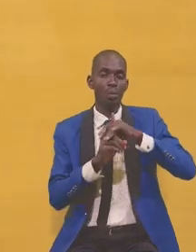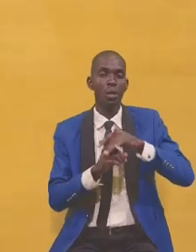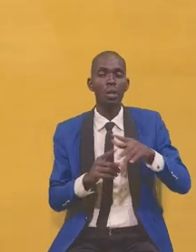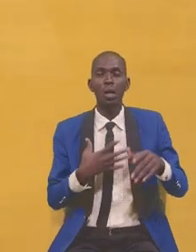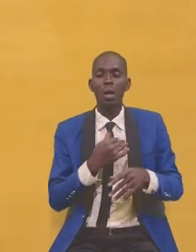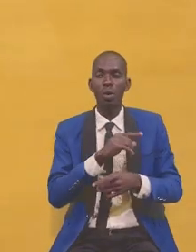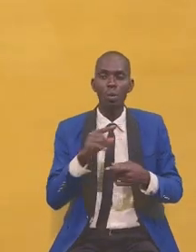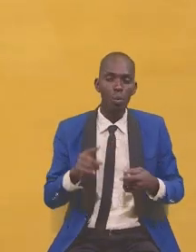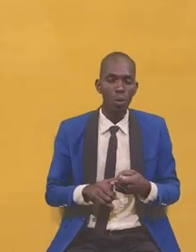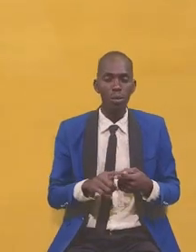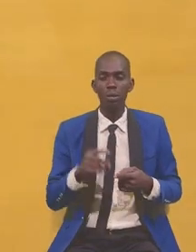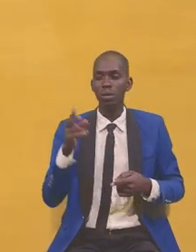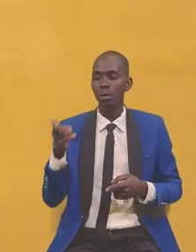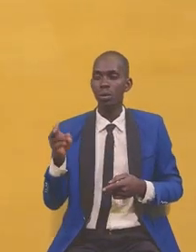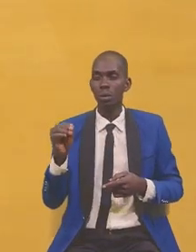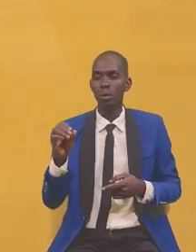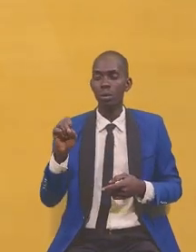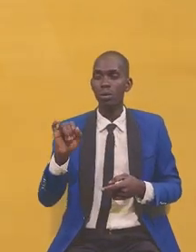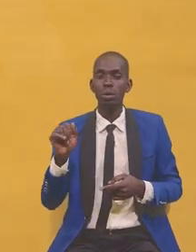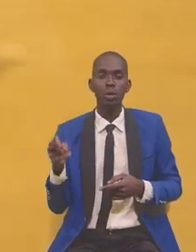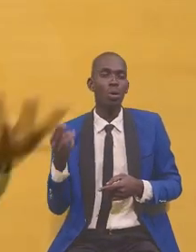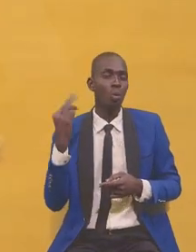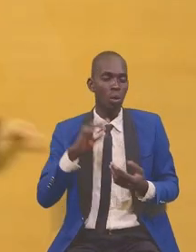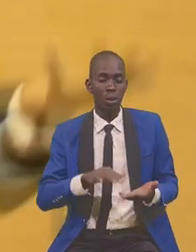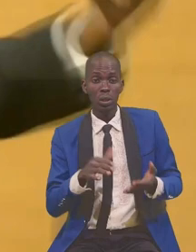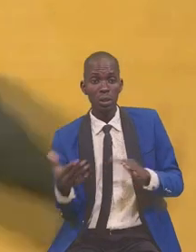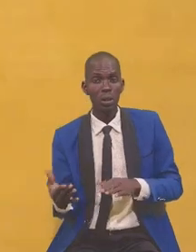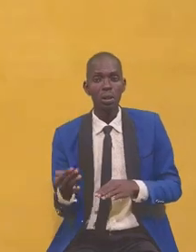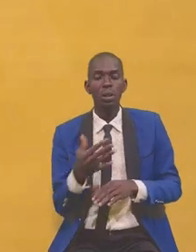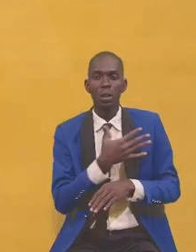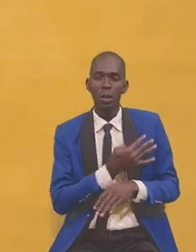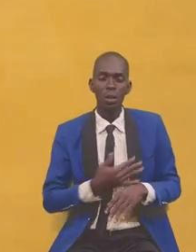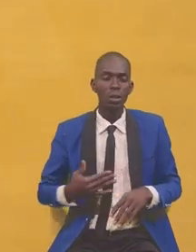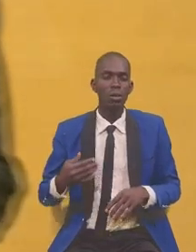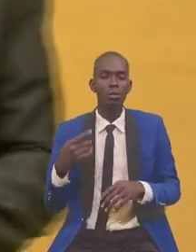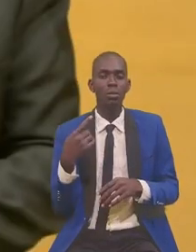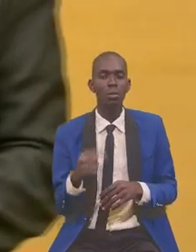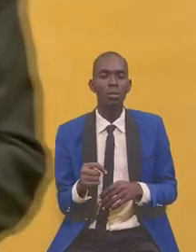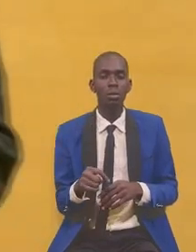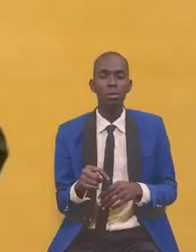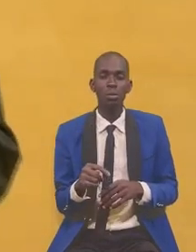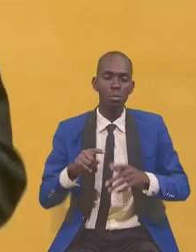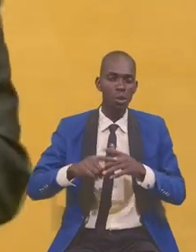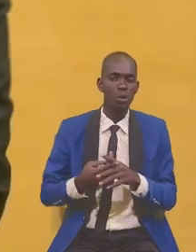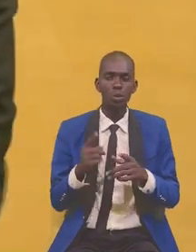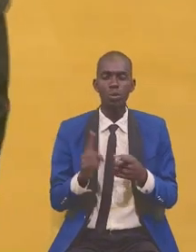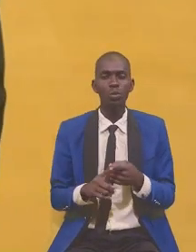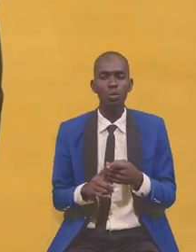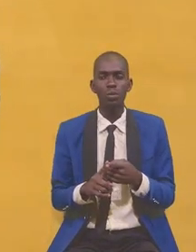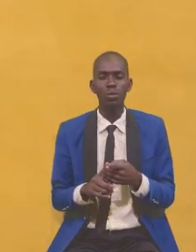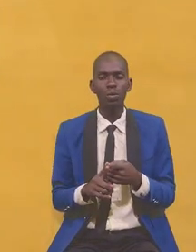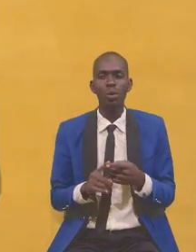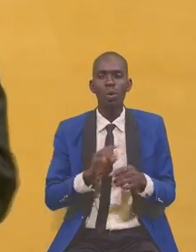Uzziah was dead, and then Isaiah began to hear about God,